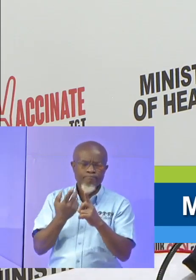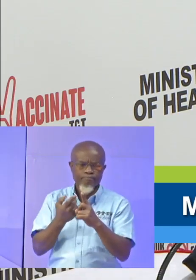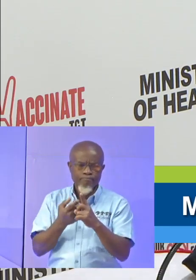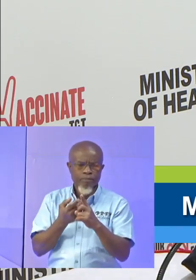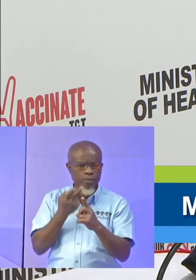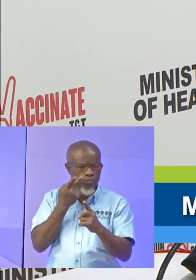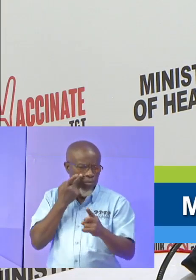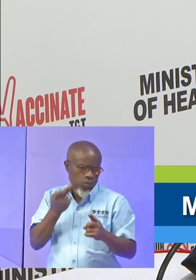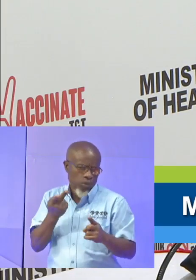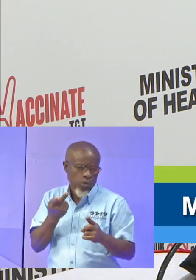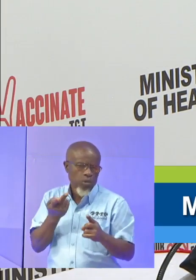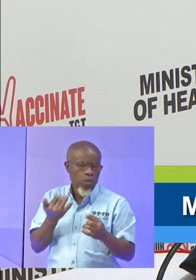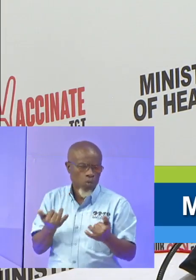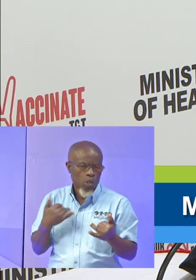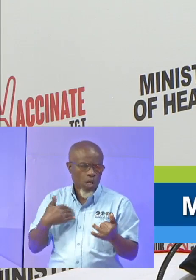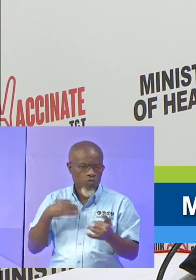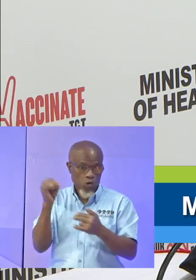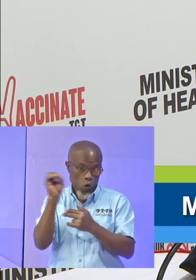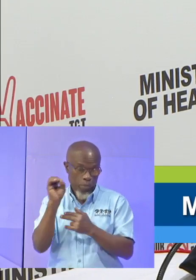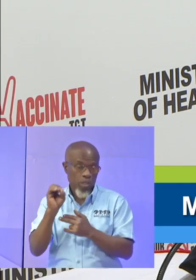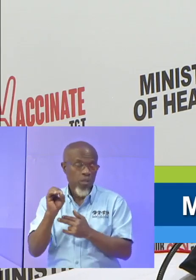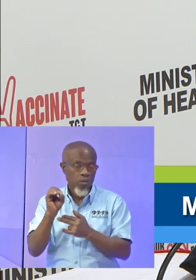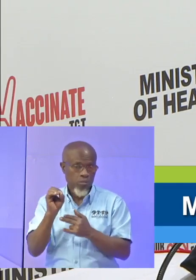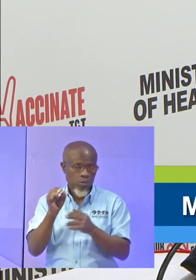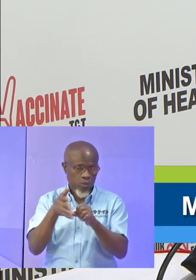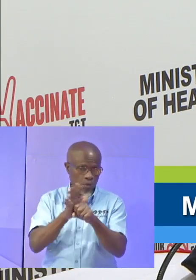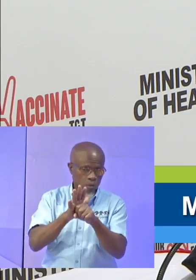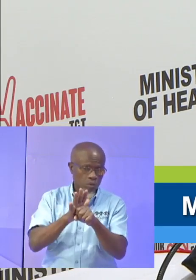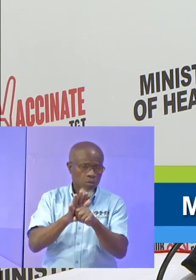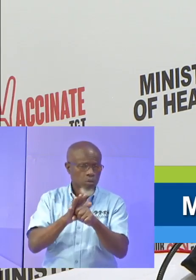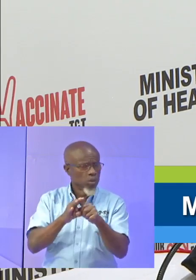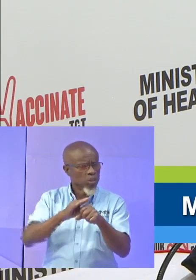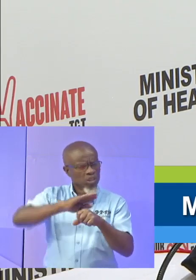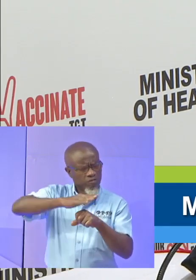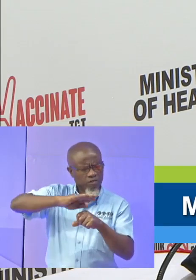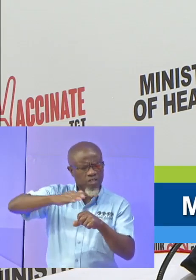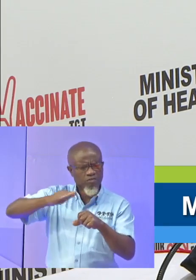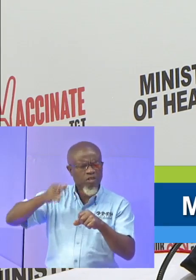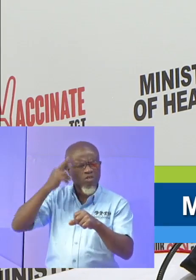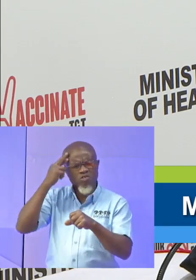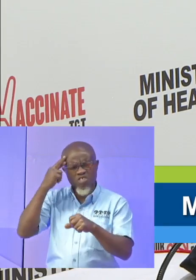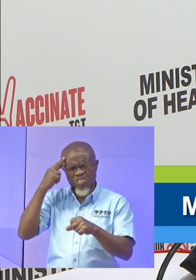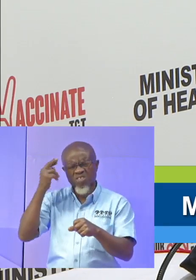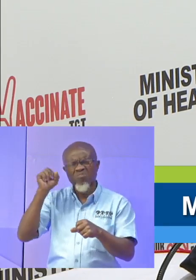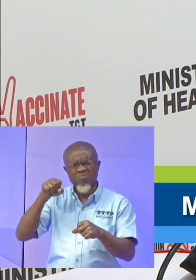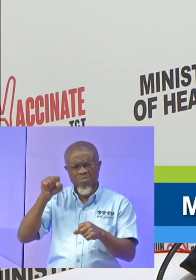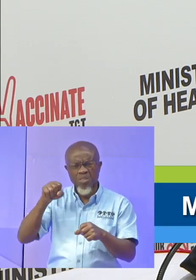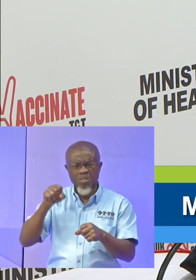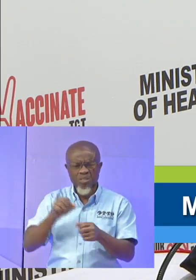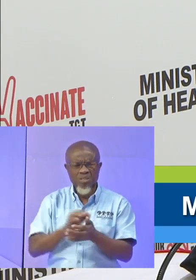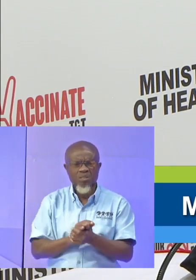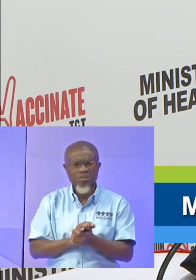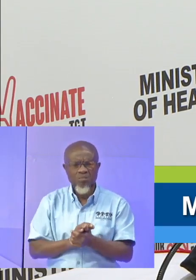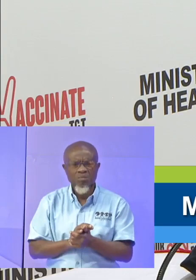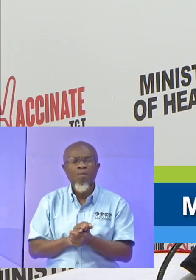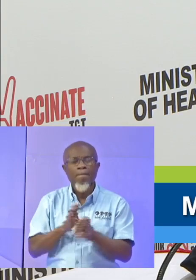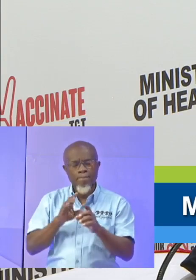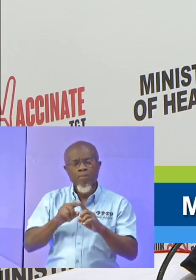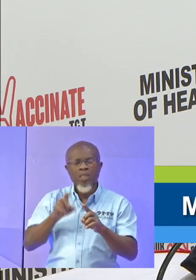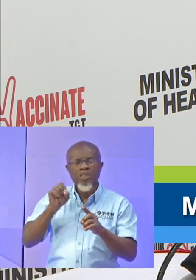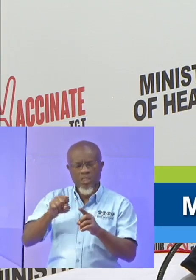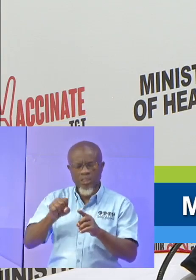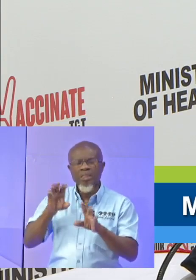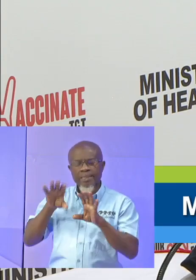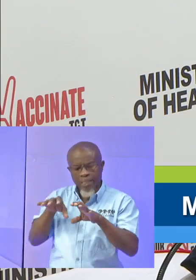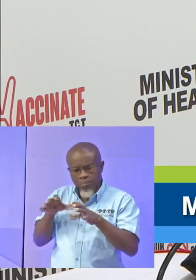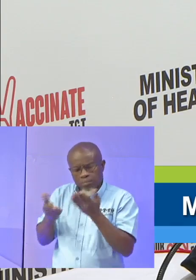becoming dominant, as we can tell. So it's all factors mixed in, but certainly it can be a contributing factor to what we are seeing